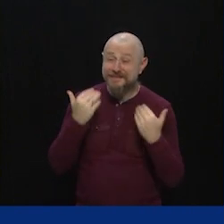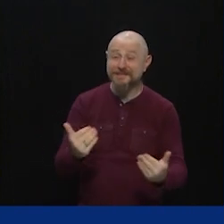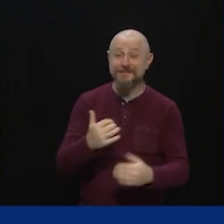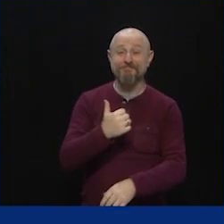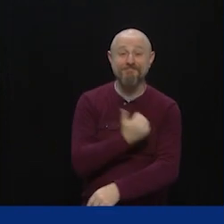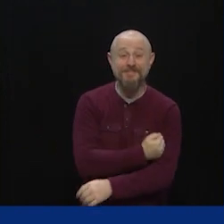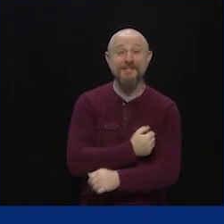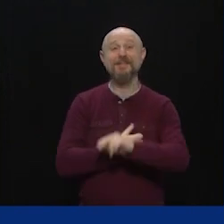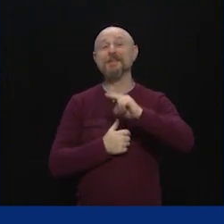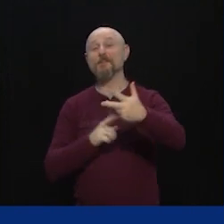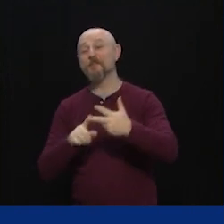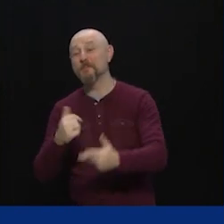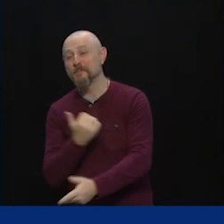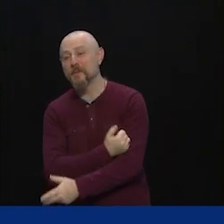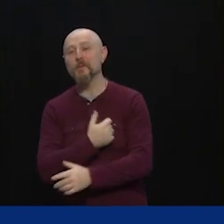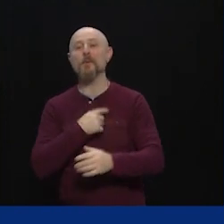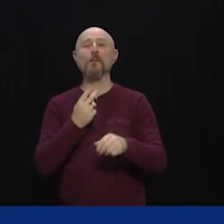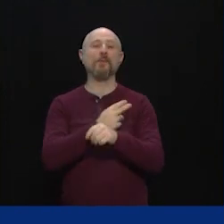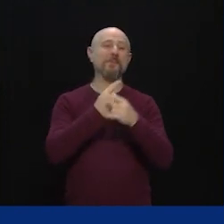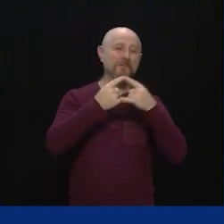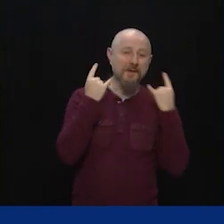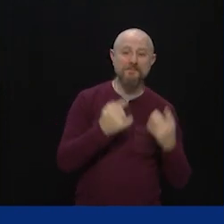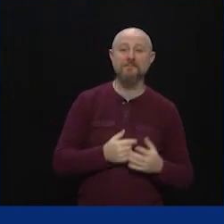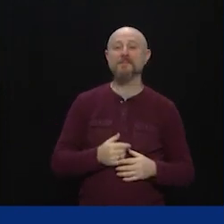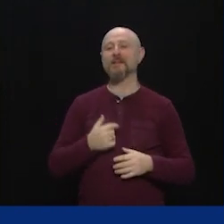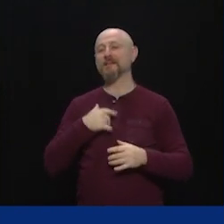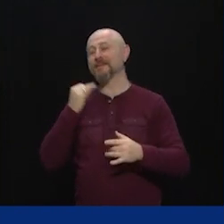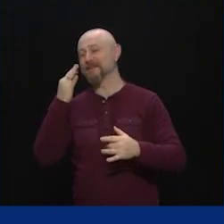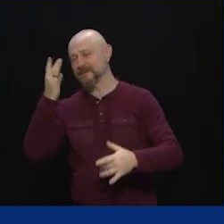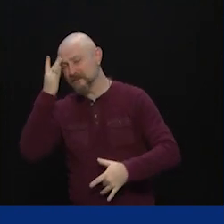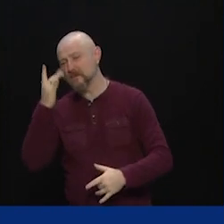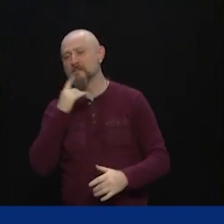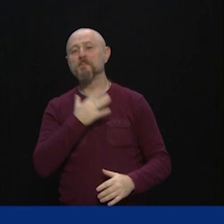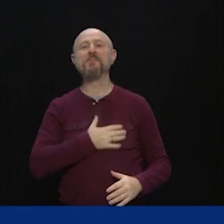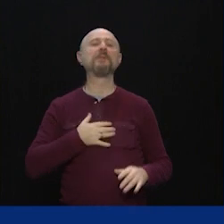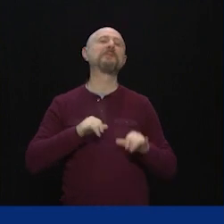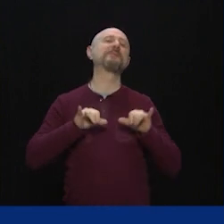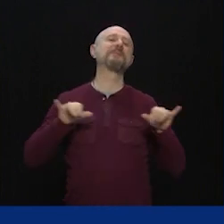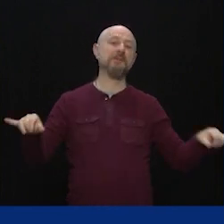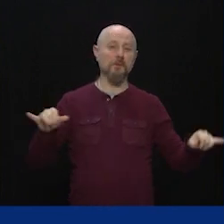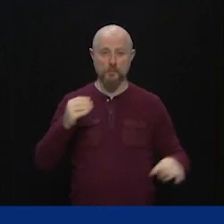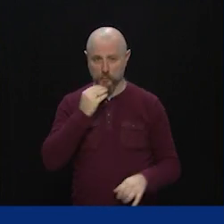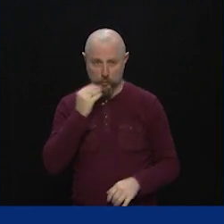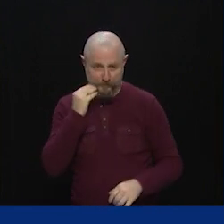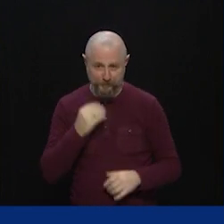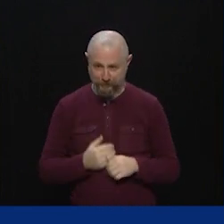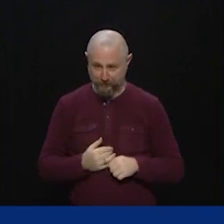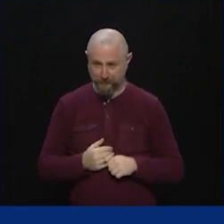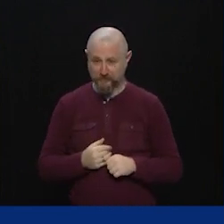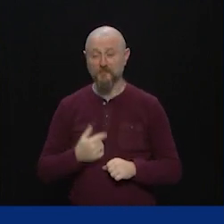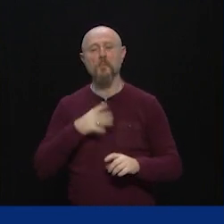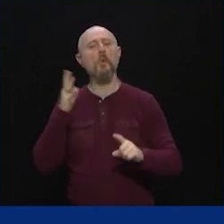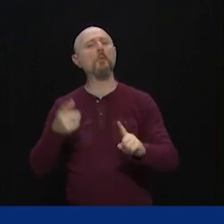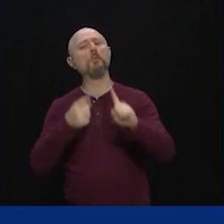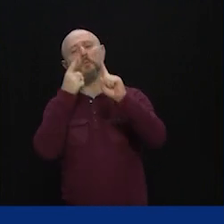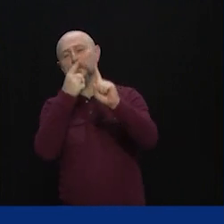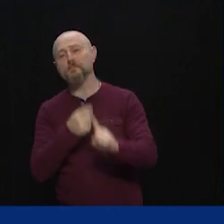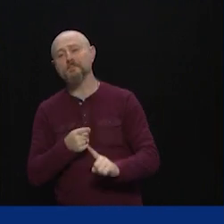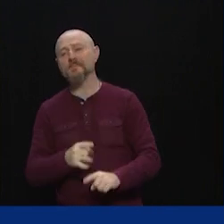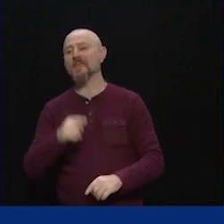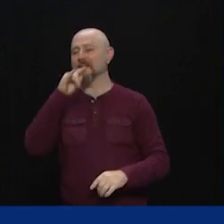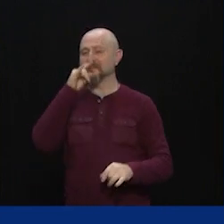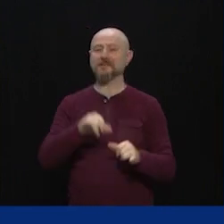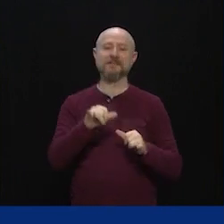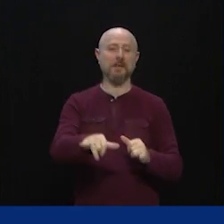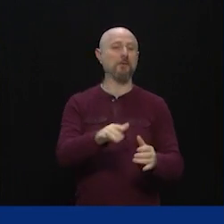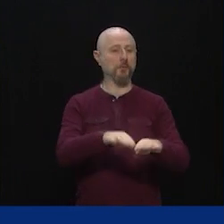sick, please stay home. So we did talk about our plan. It's all about keeping kids in school, and one of the things I'm excited about